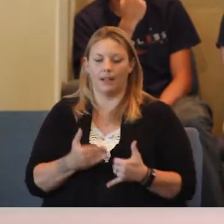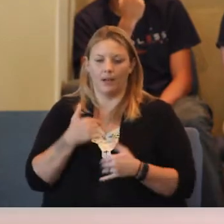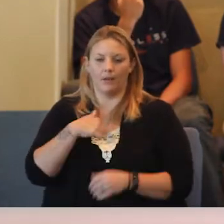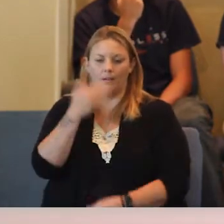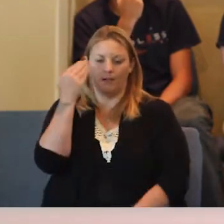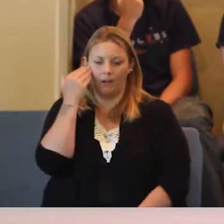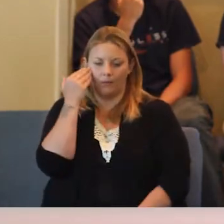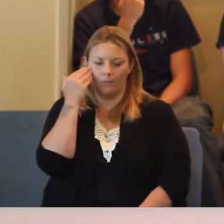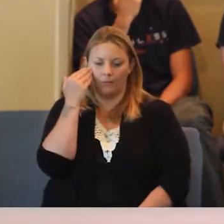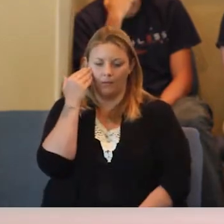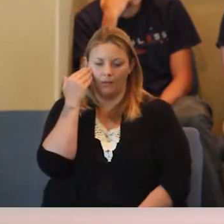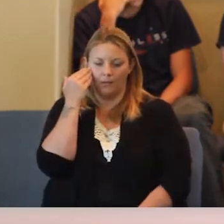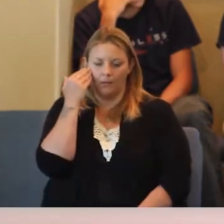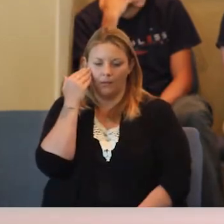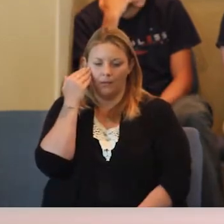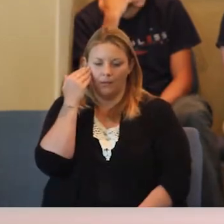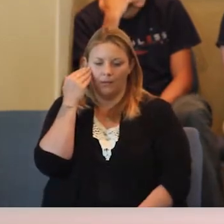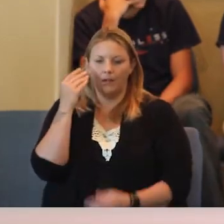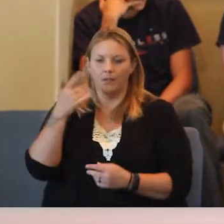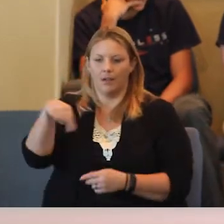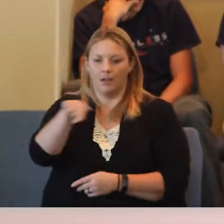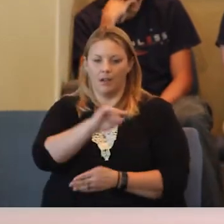Acts 20:25. And indeed,